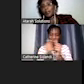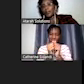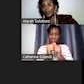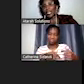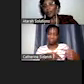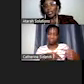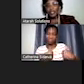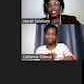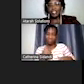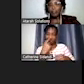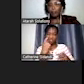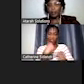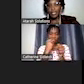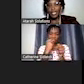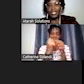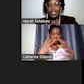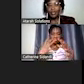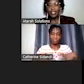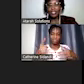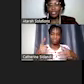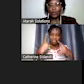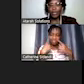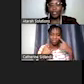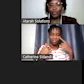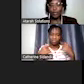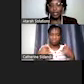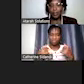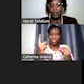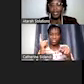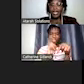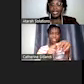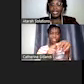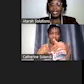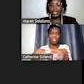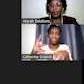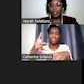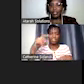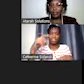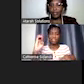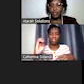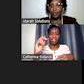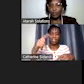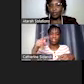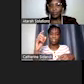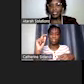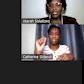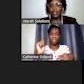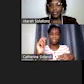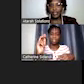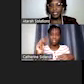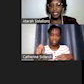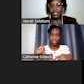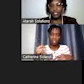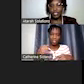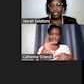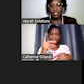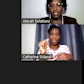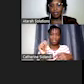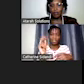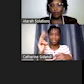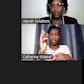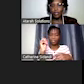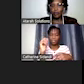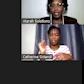who made people cry when he was leaving Peptang. He's now the CEO at Unga. And then we have Damaris Ndungwa, who is the Director and Lead